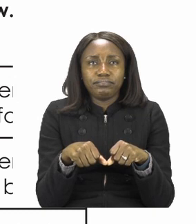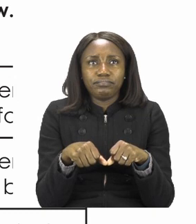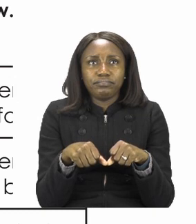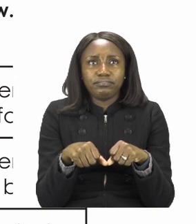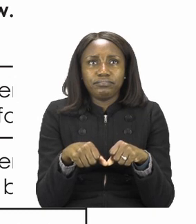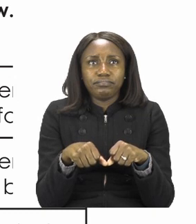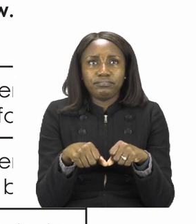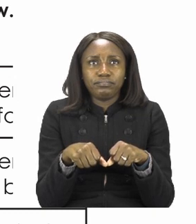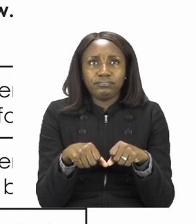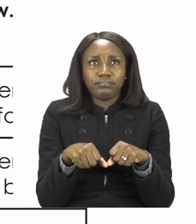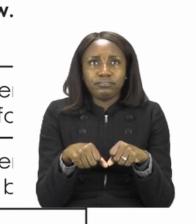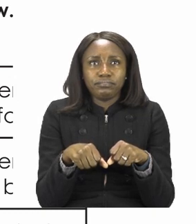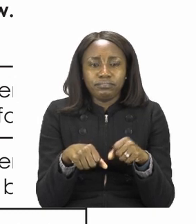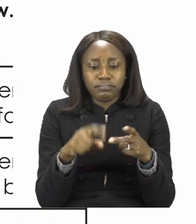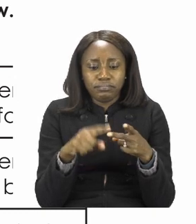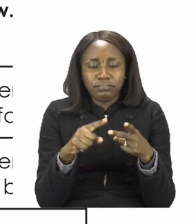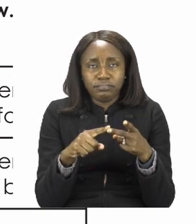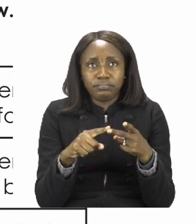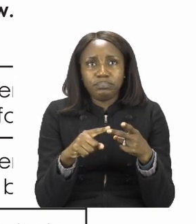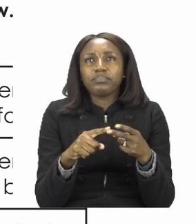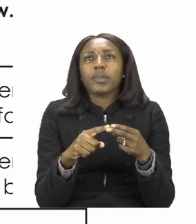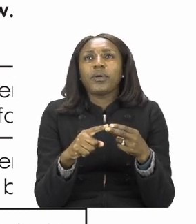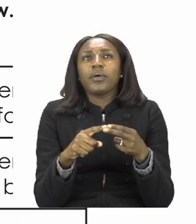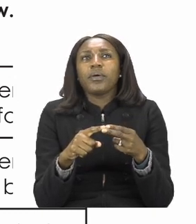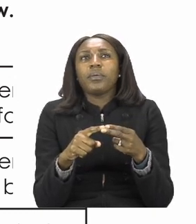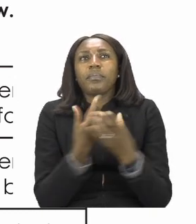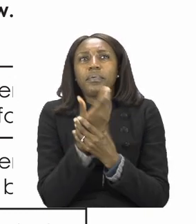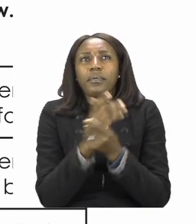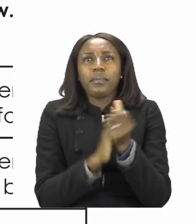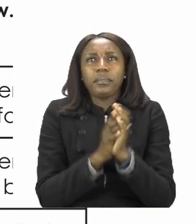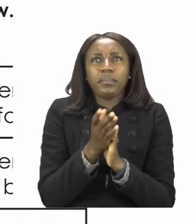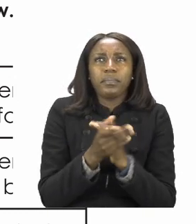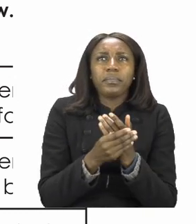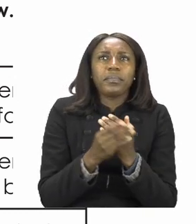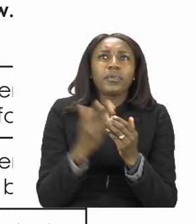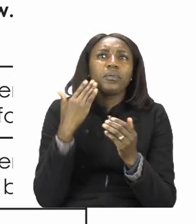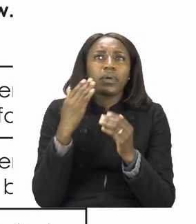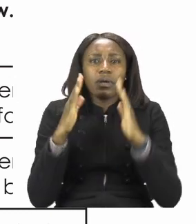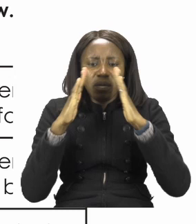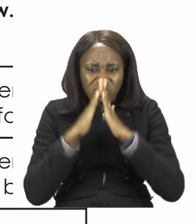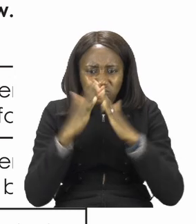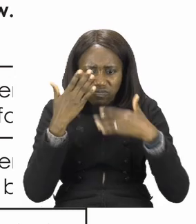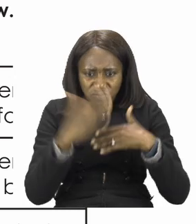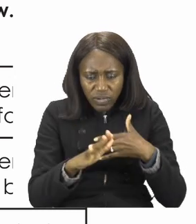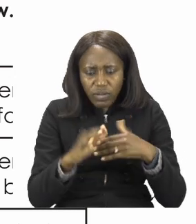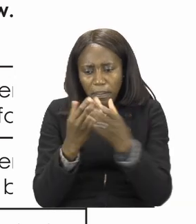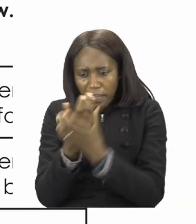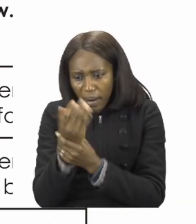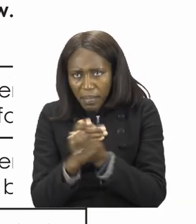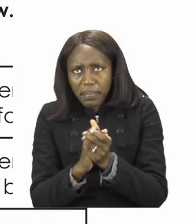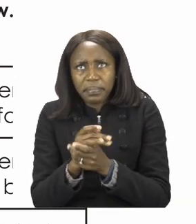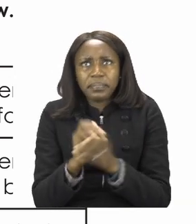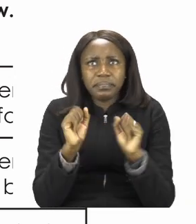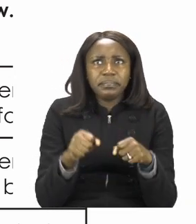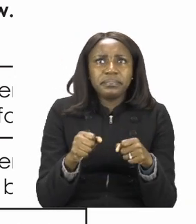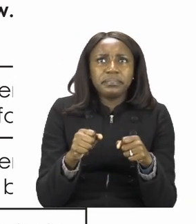Wash your hands after you have blown your nose.